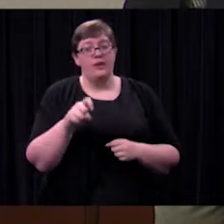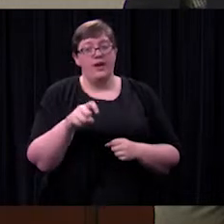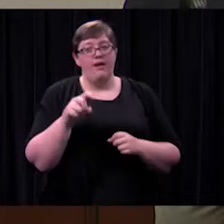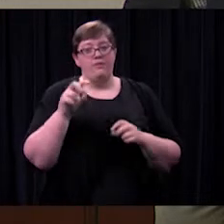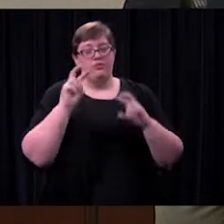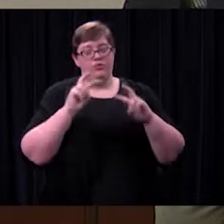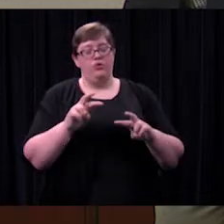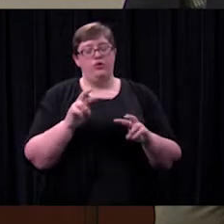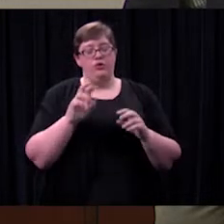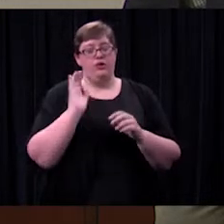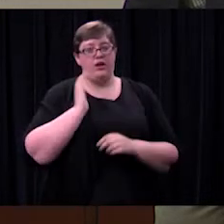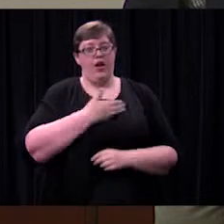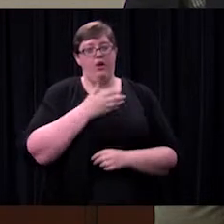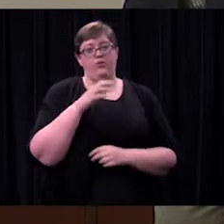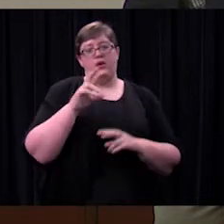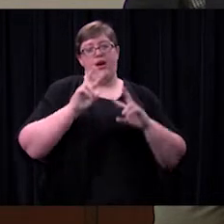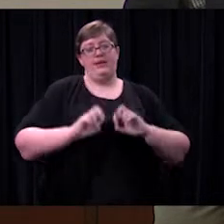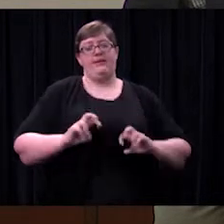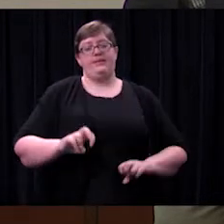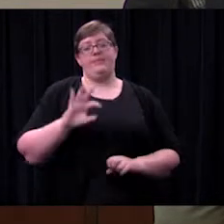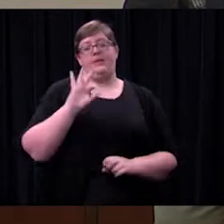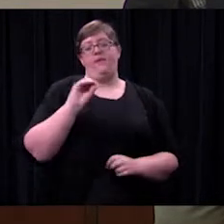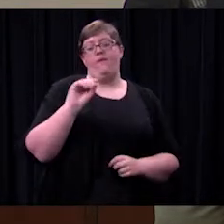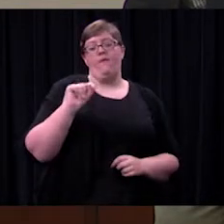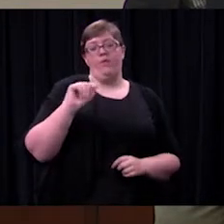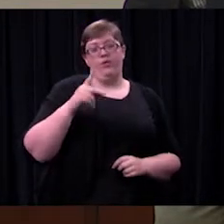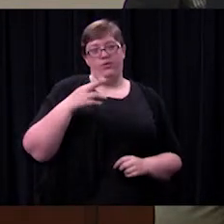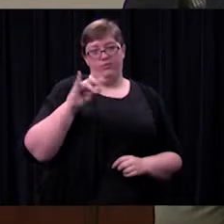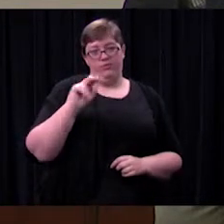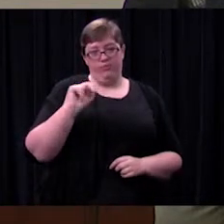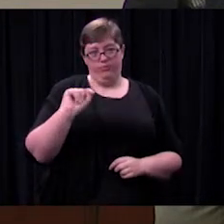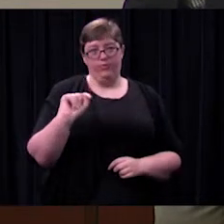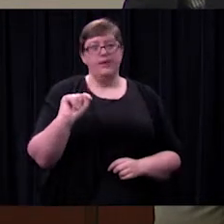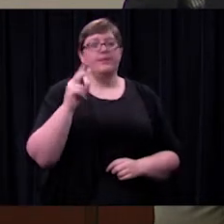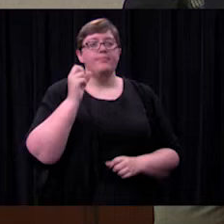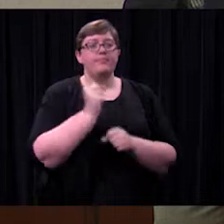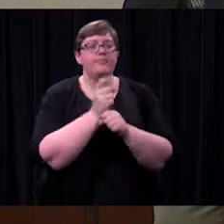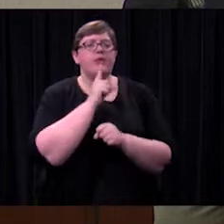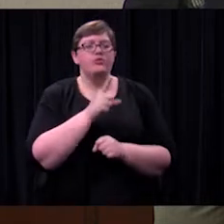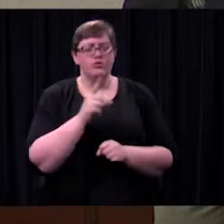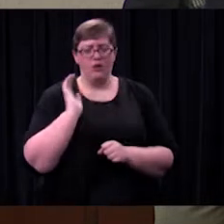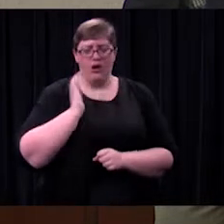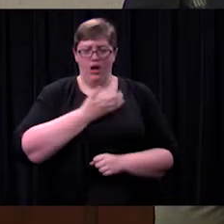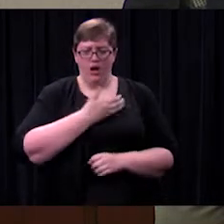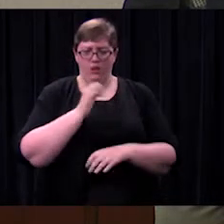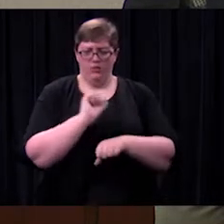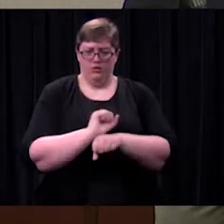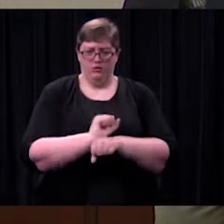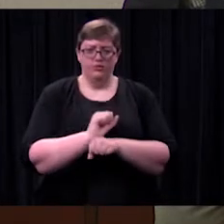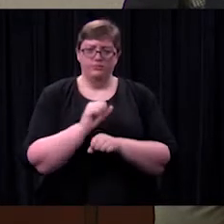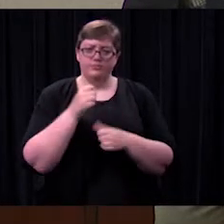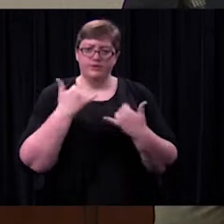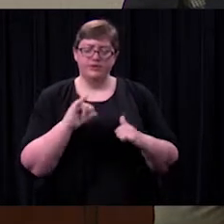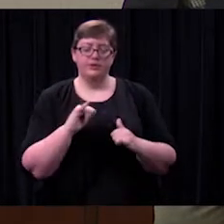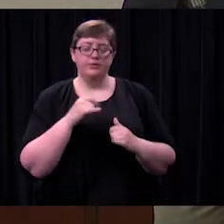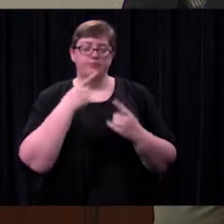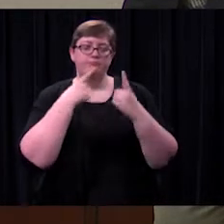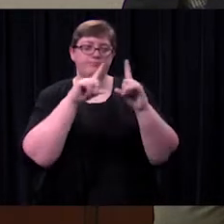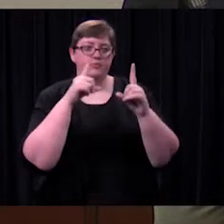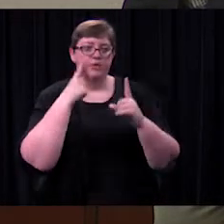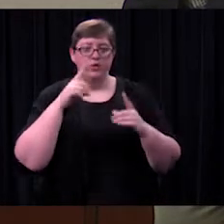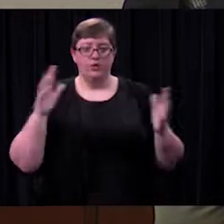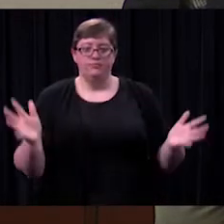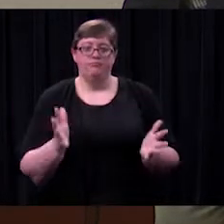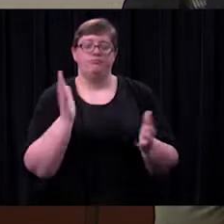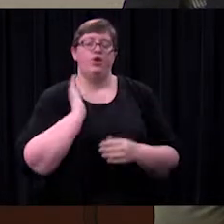system is look at our assessment footprint and make sure that what we're doing is still getting us what we need in terms of driving instruction for our